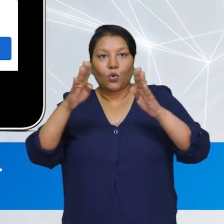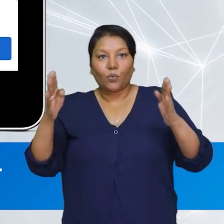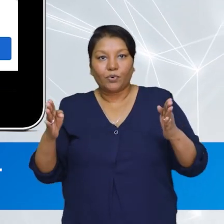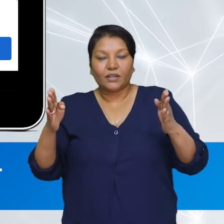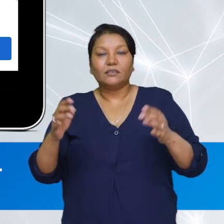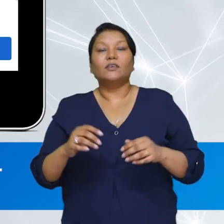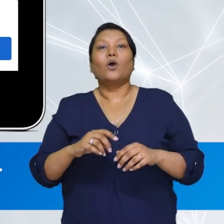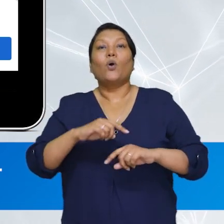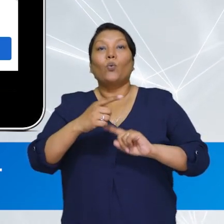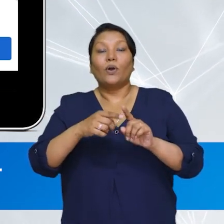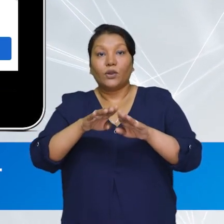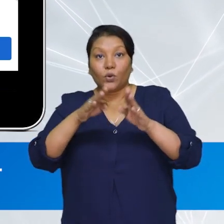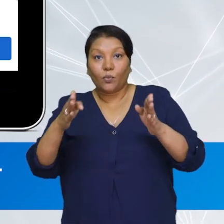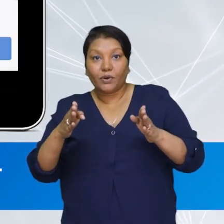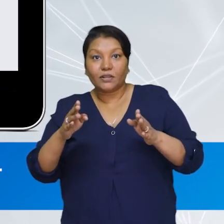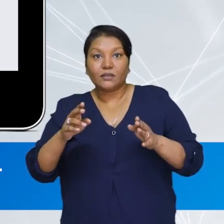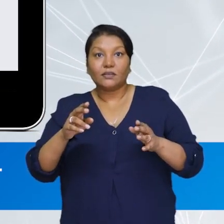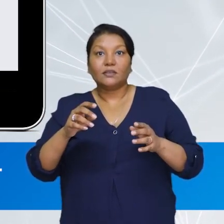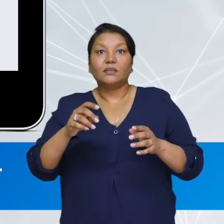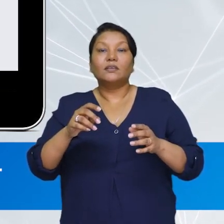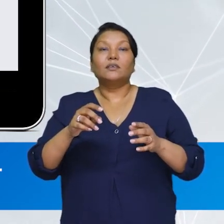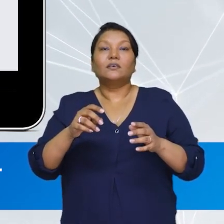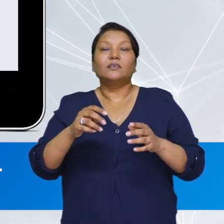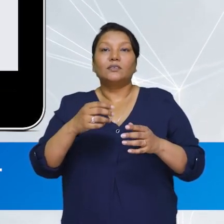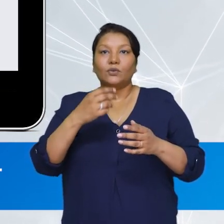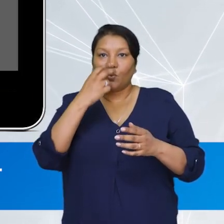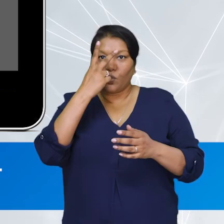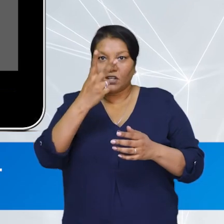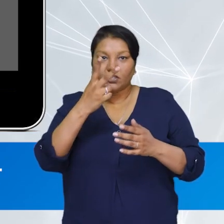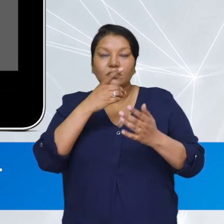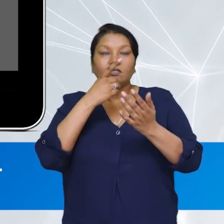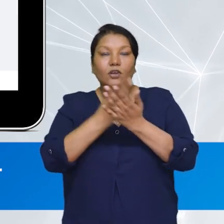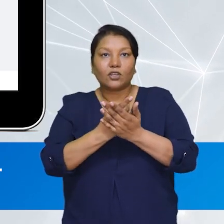opened, click on the file you want to download.